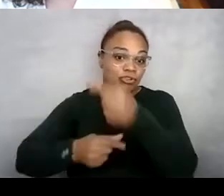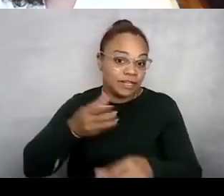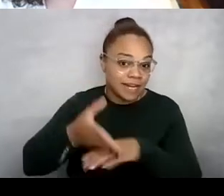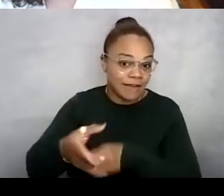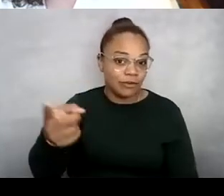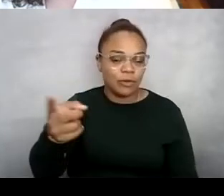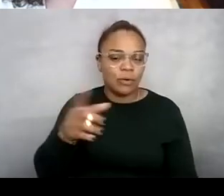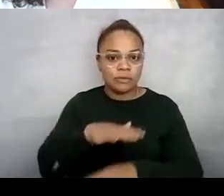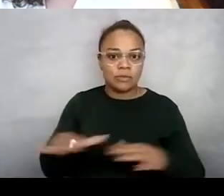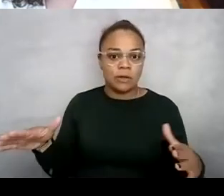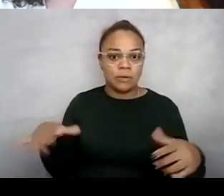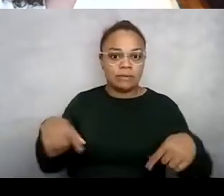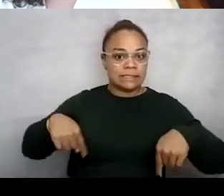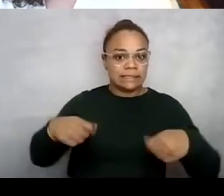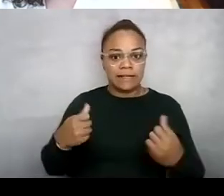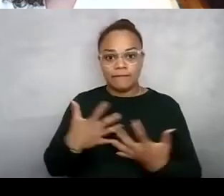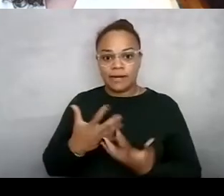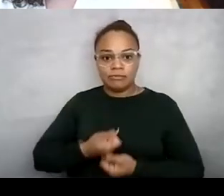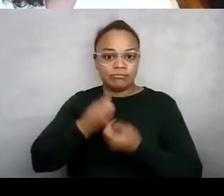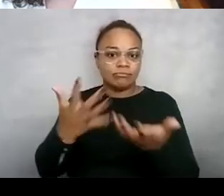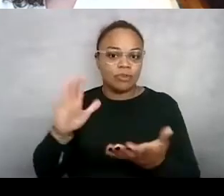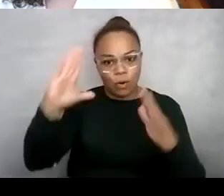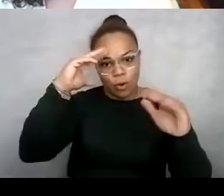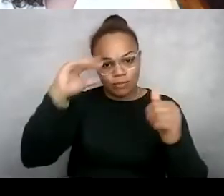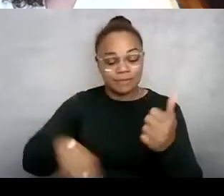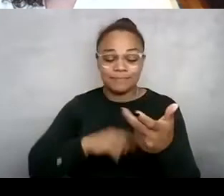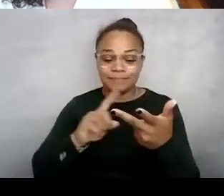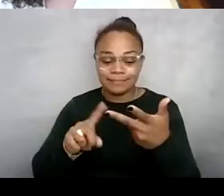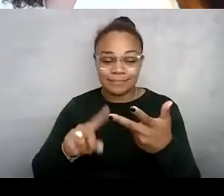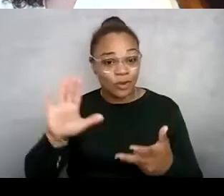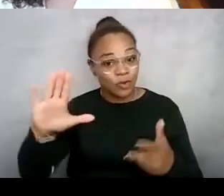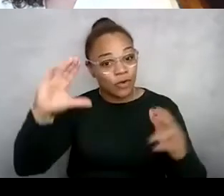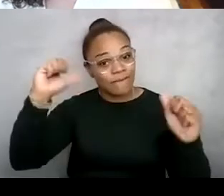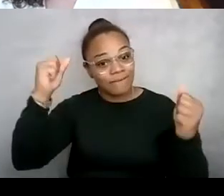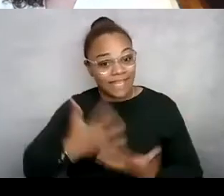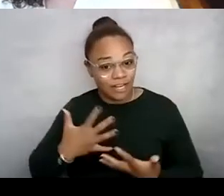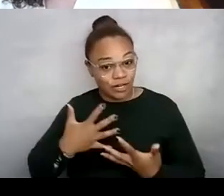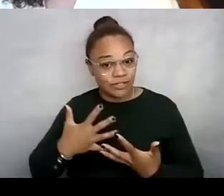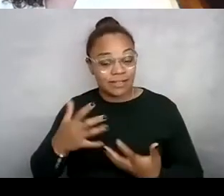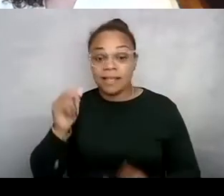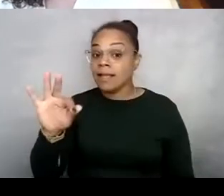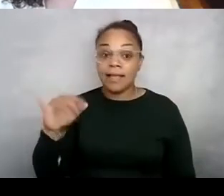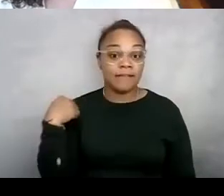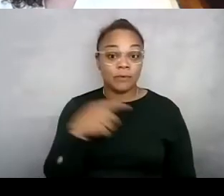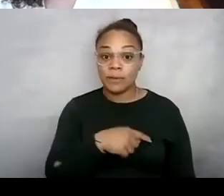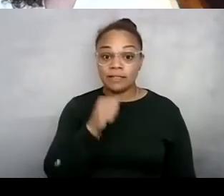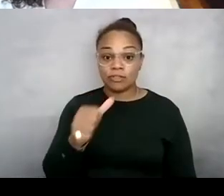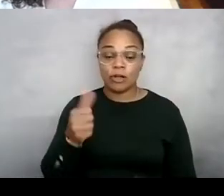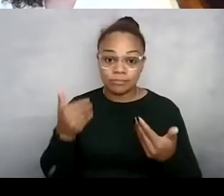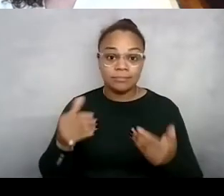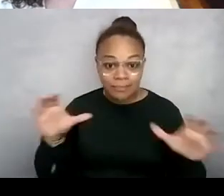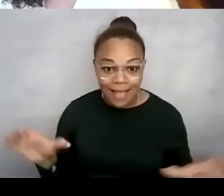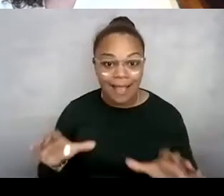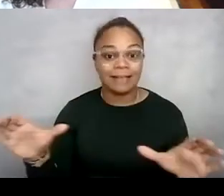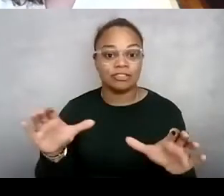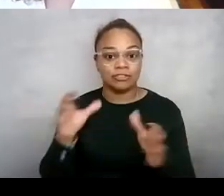say what your hopes are. And the other is your fears. If we don't take action to make kids safer,